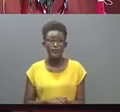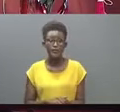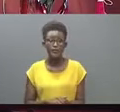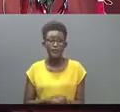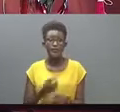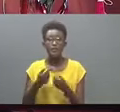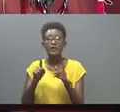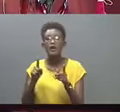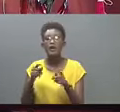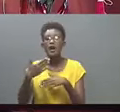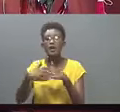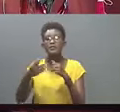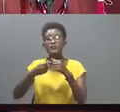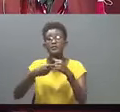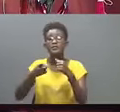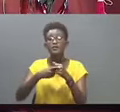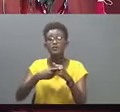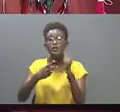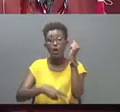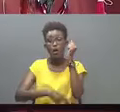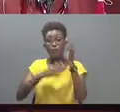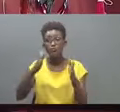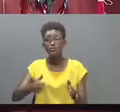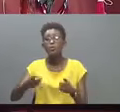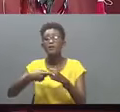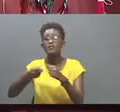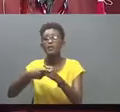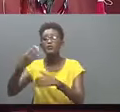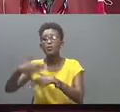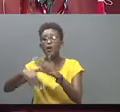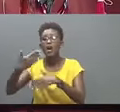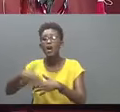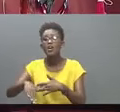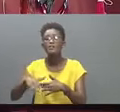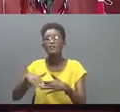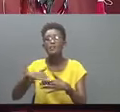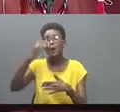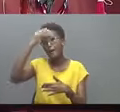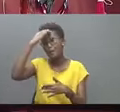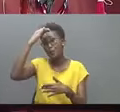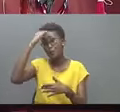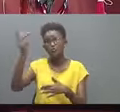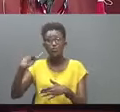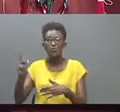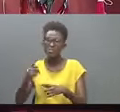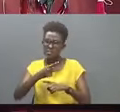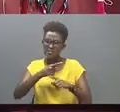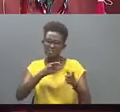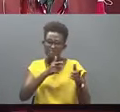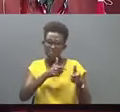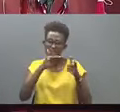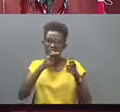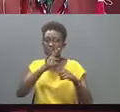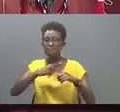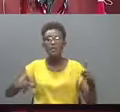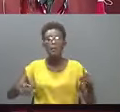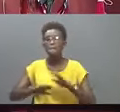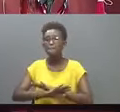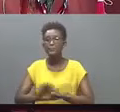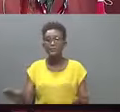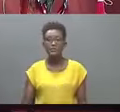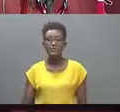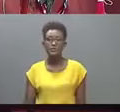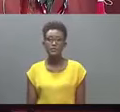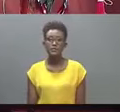Six of them were killed by the Kenyan police. Abatandatu muri bo bishwe na police ya Kenya. From that same village. Muri